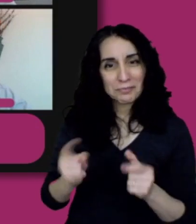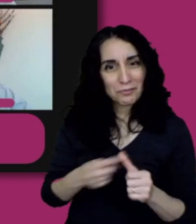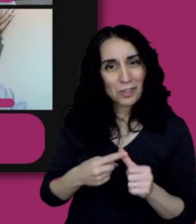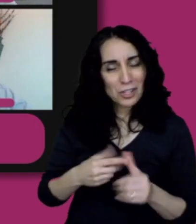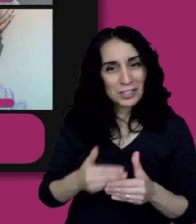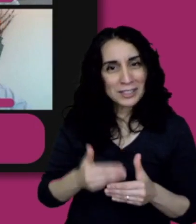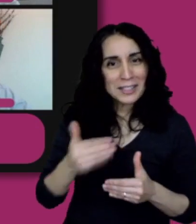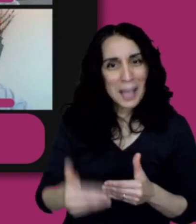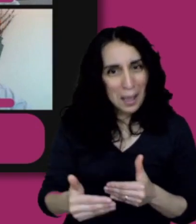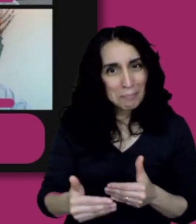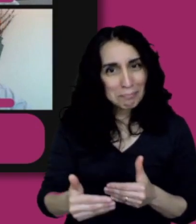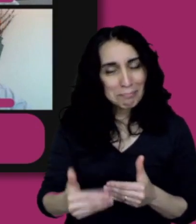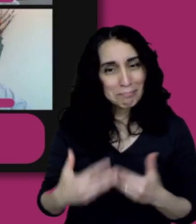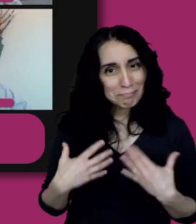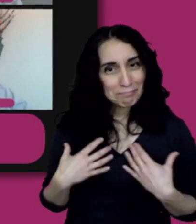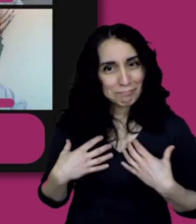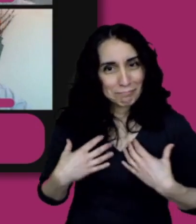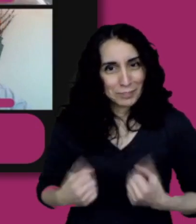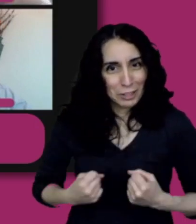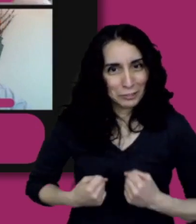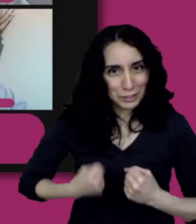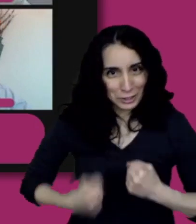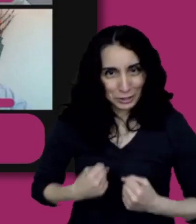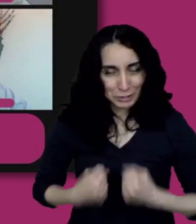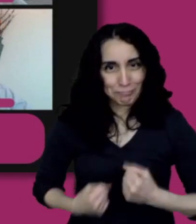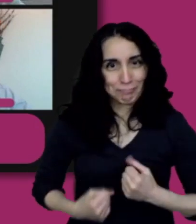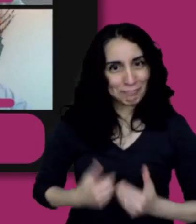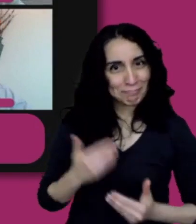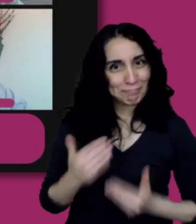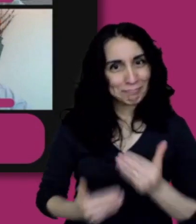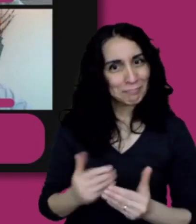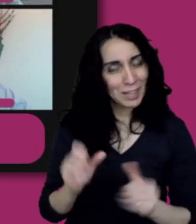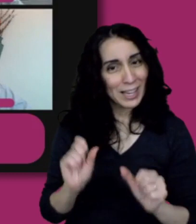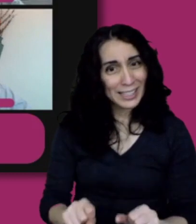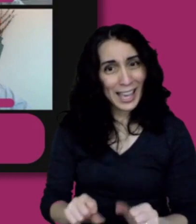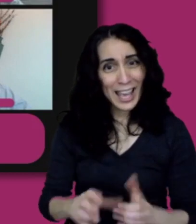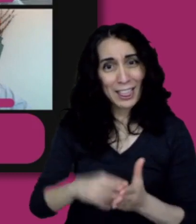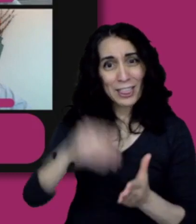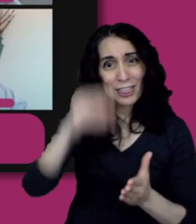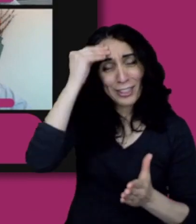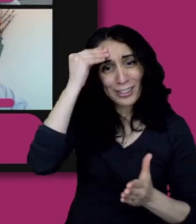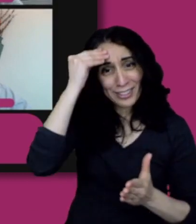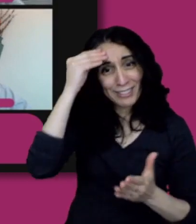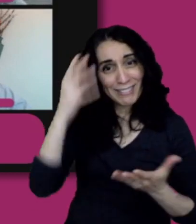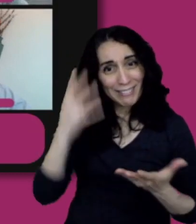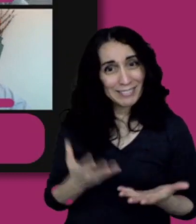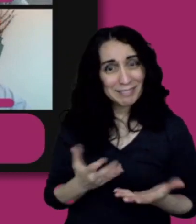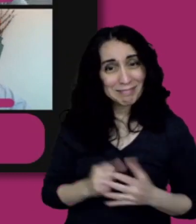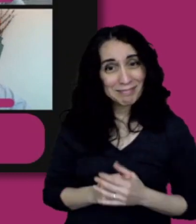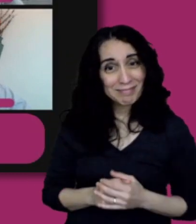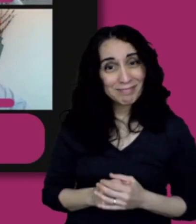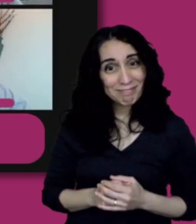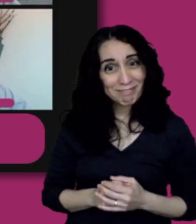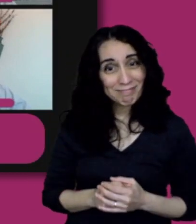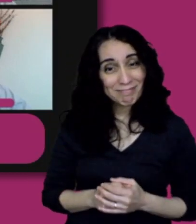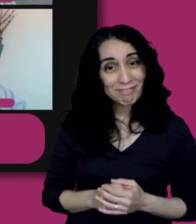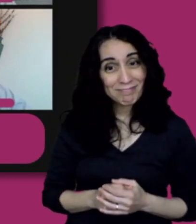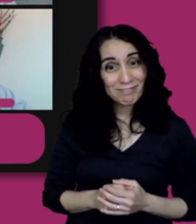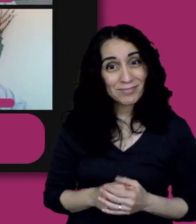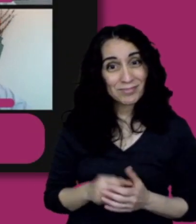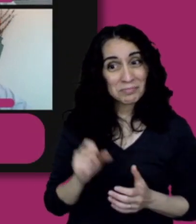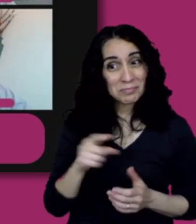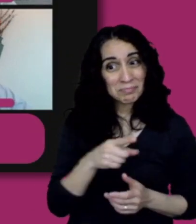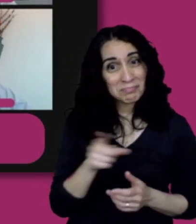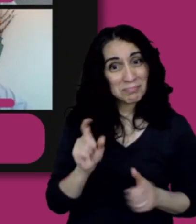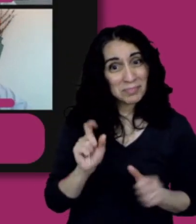as I take that first step and muscle up some confidence in myself,